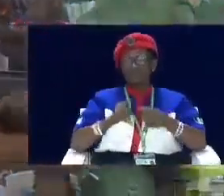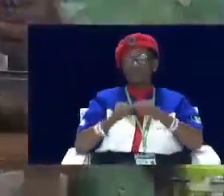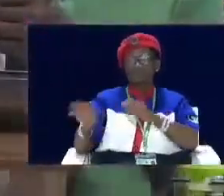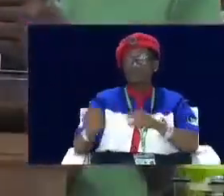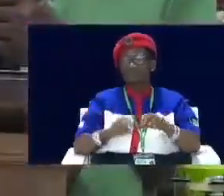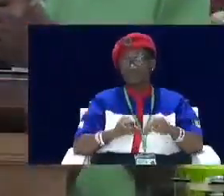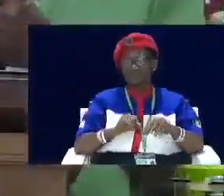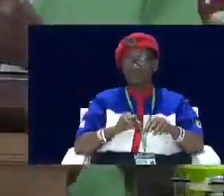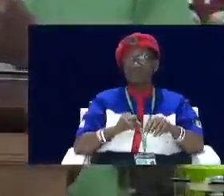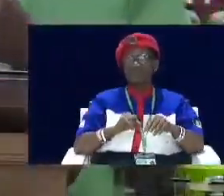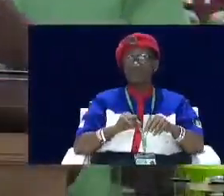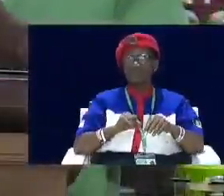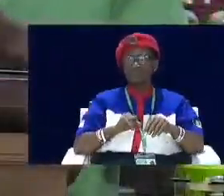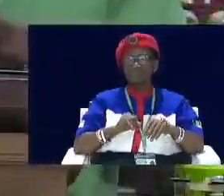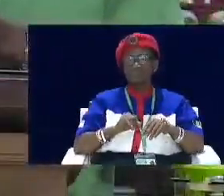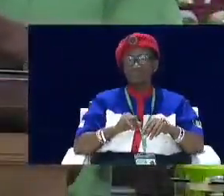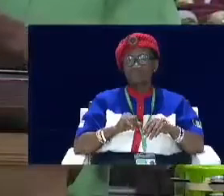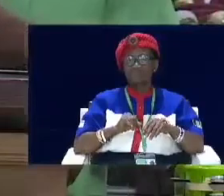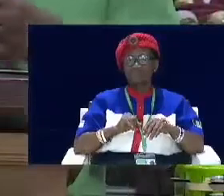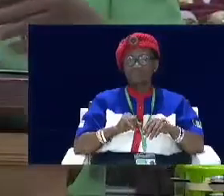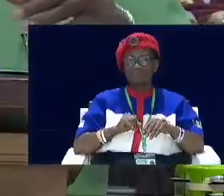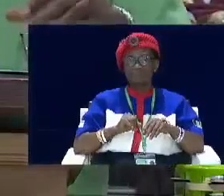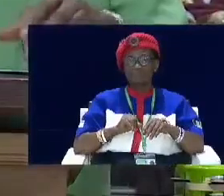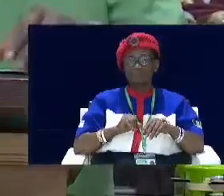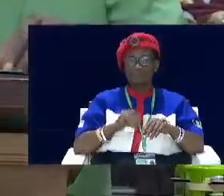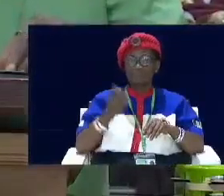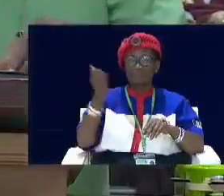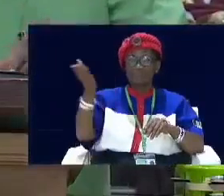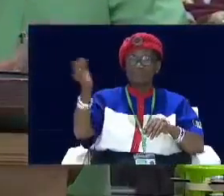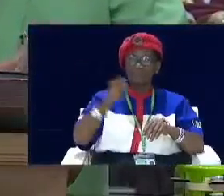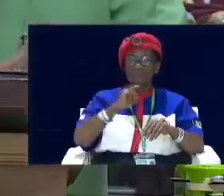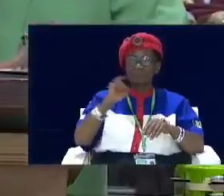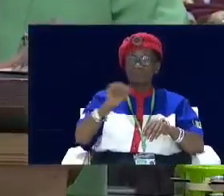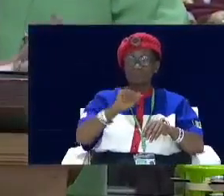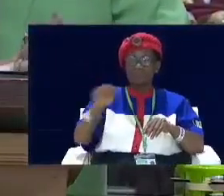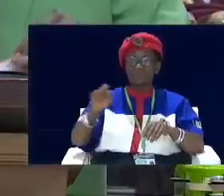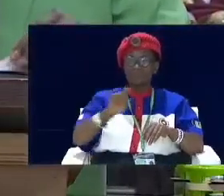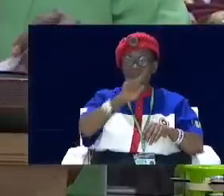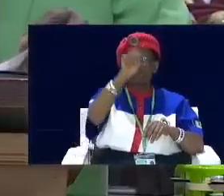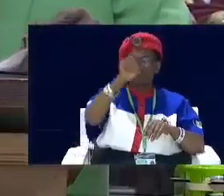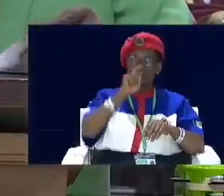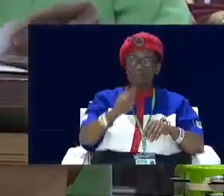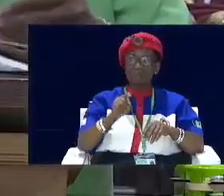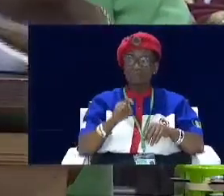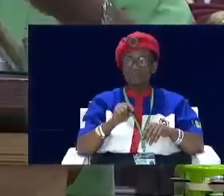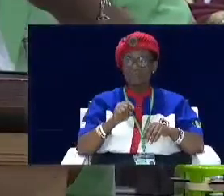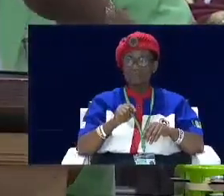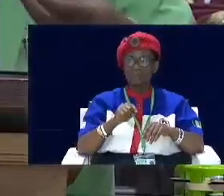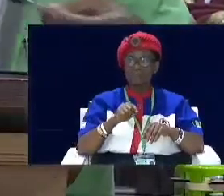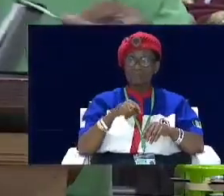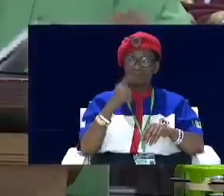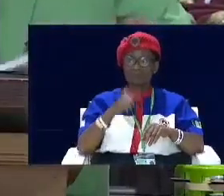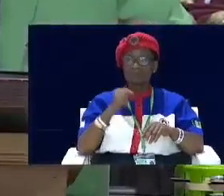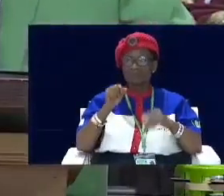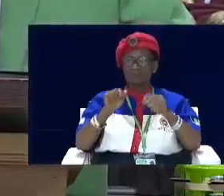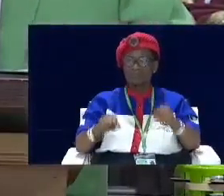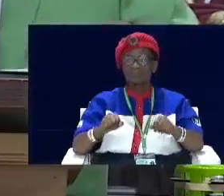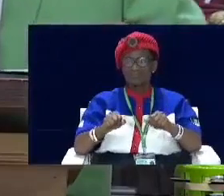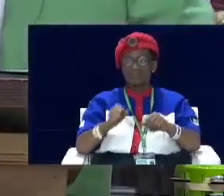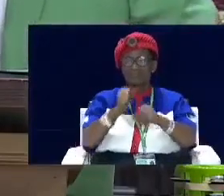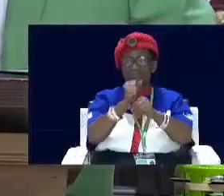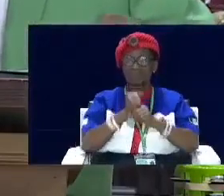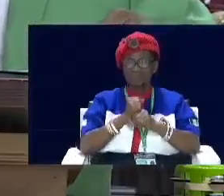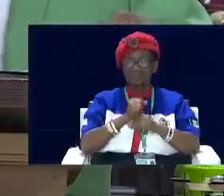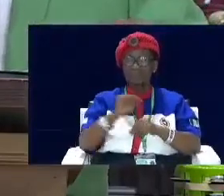Now comes the question. Ibere kan wa wa. Who can get the double portion? Taleni na to